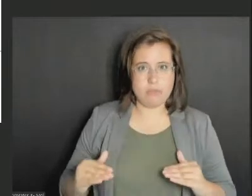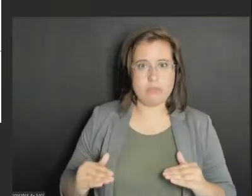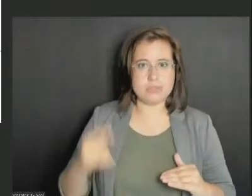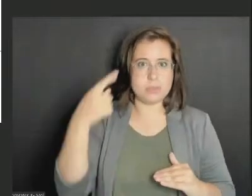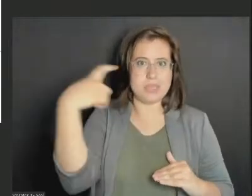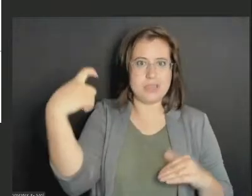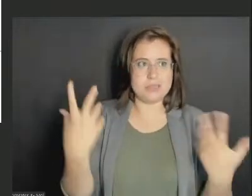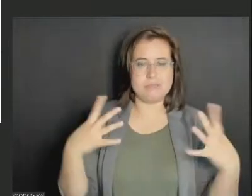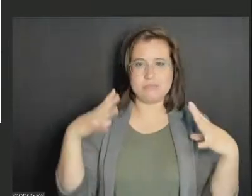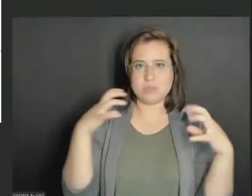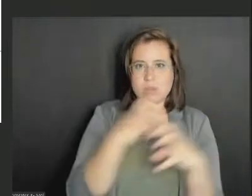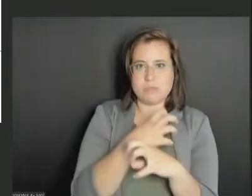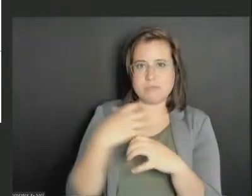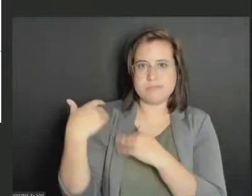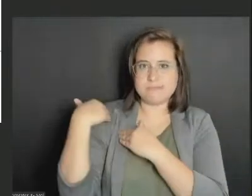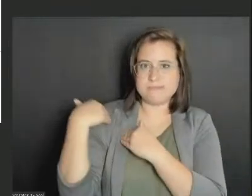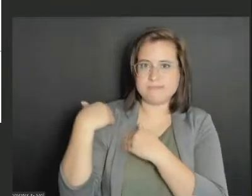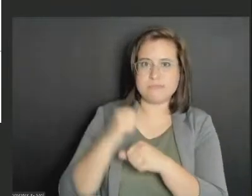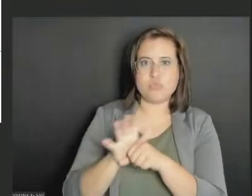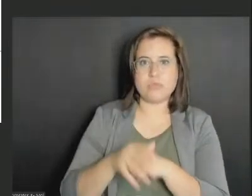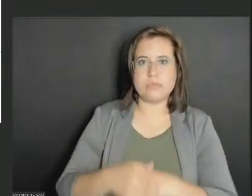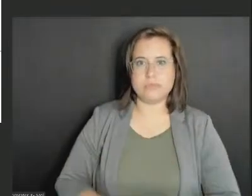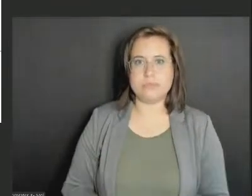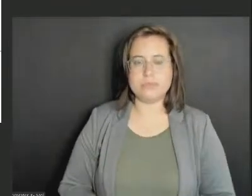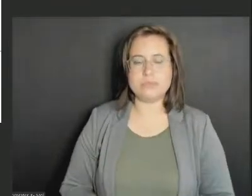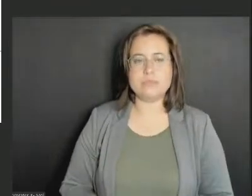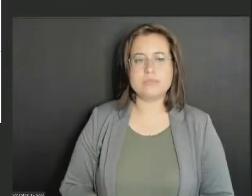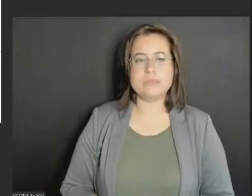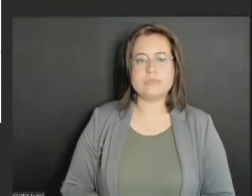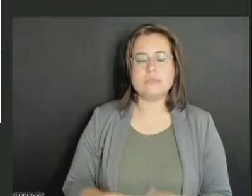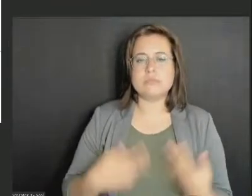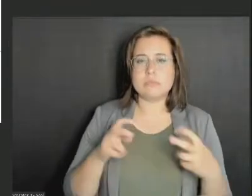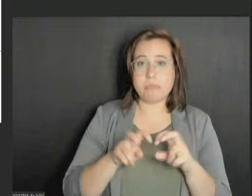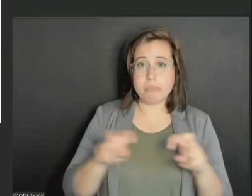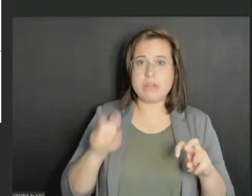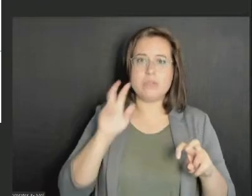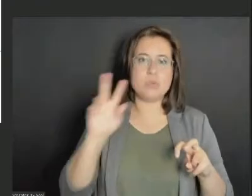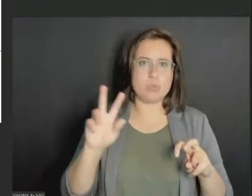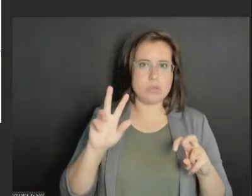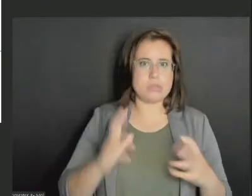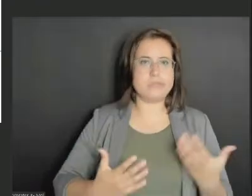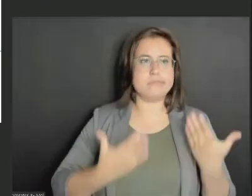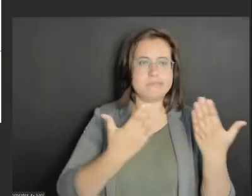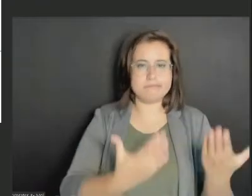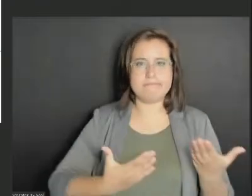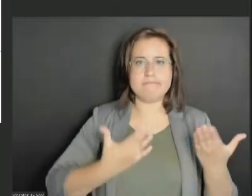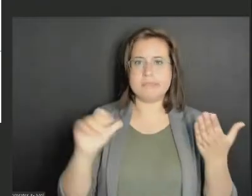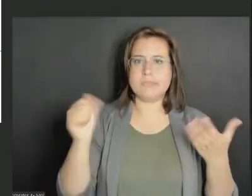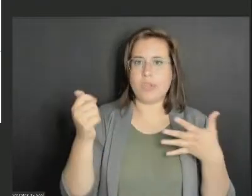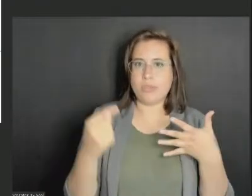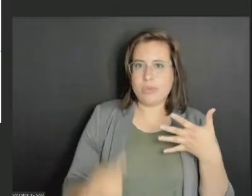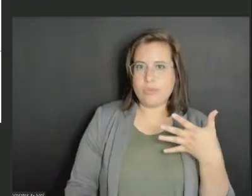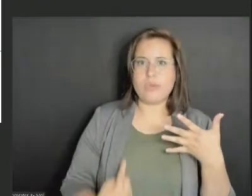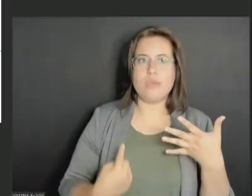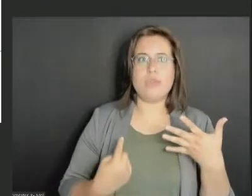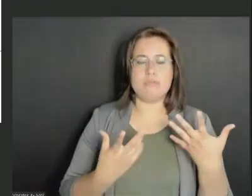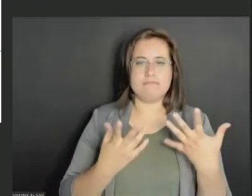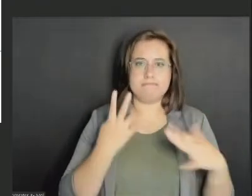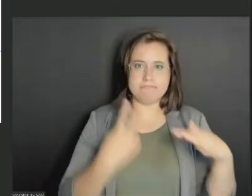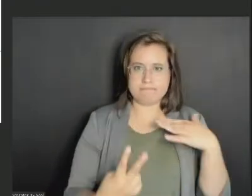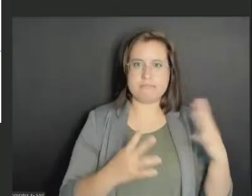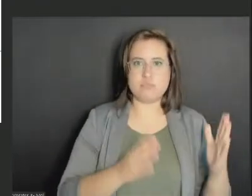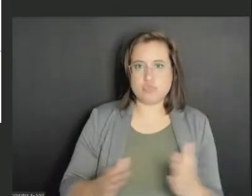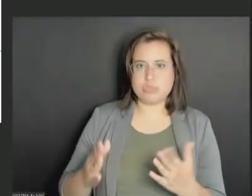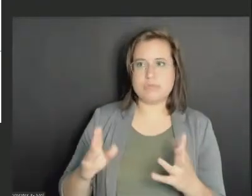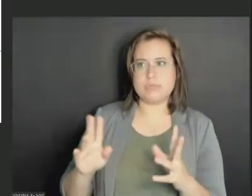of the responsibility of such the response. The panel would make additional recommendations to increase preparedness using its analysis, building on